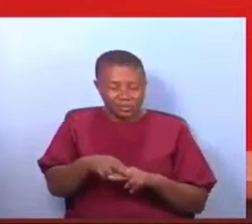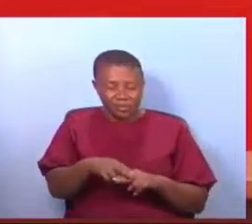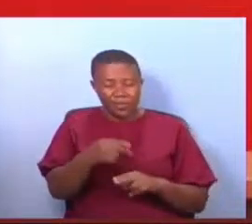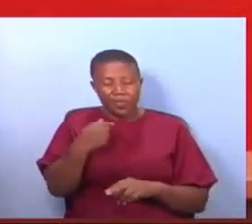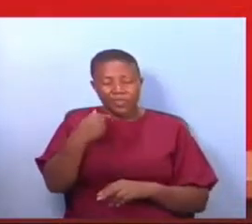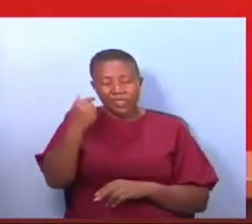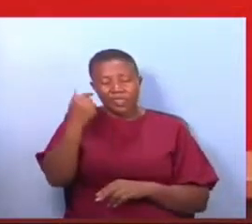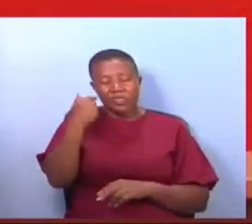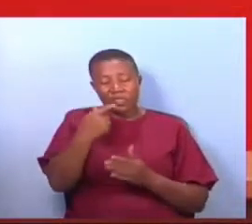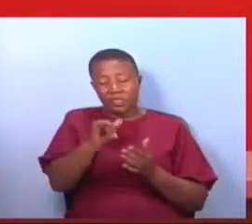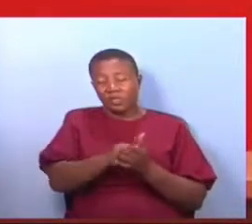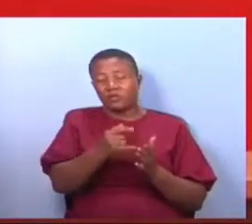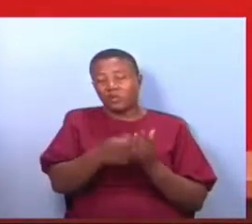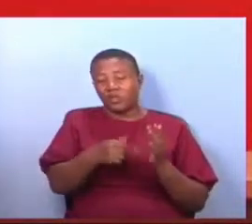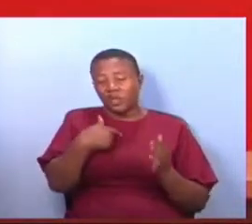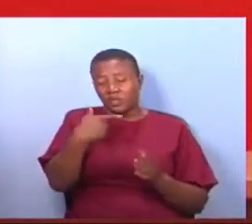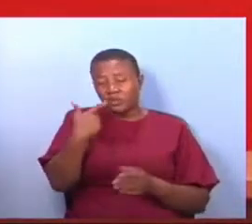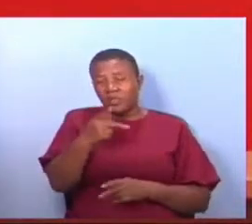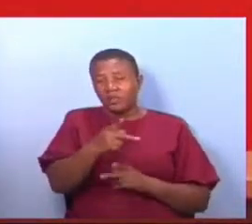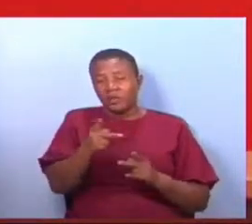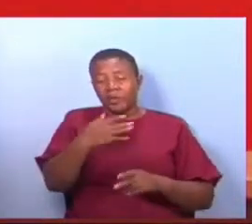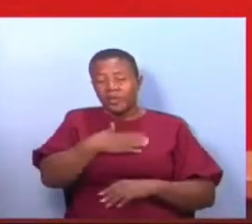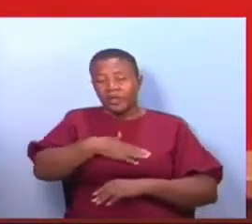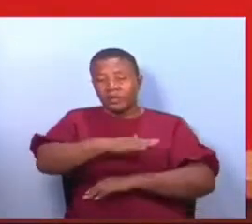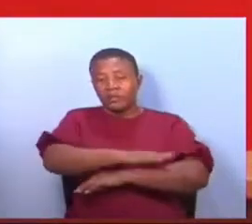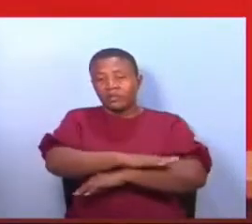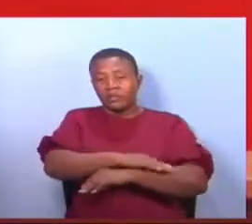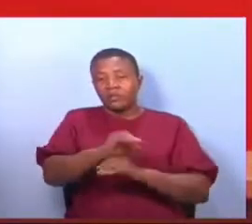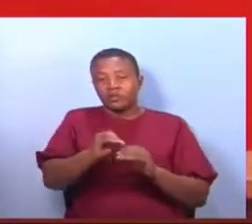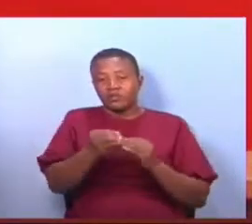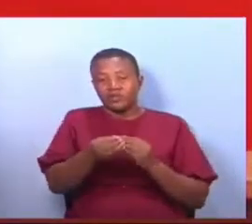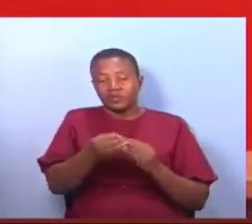Office kindly take note of that.